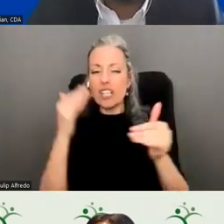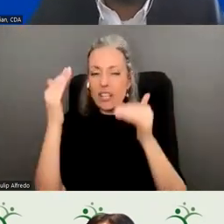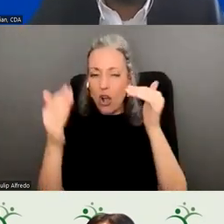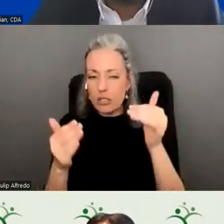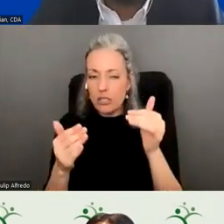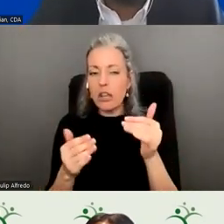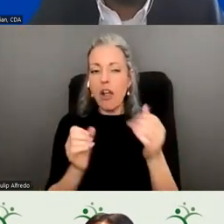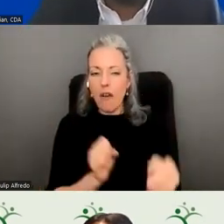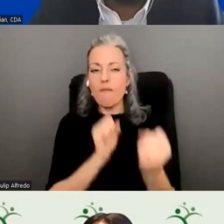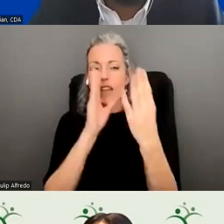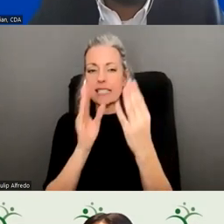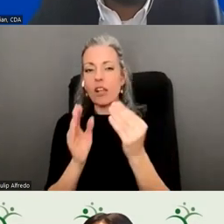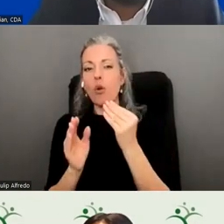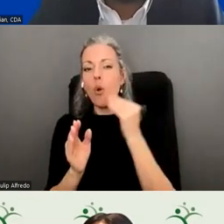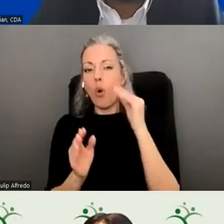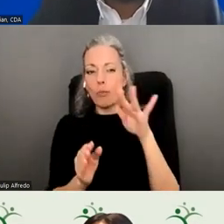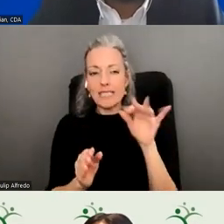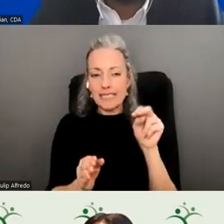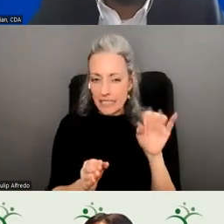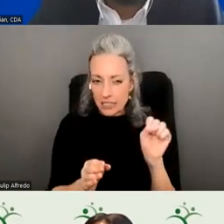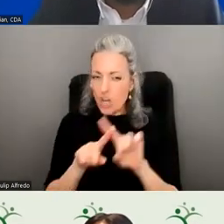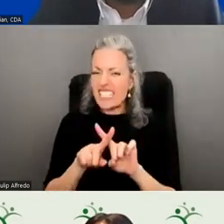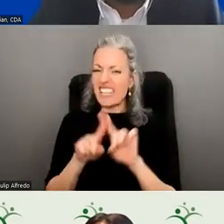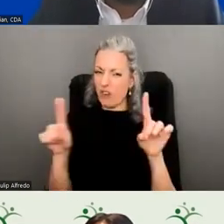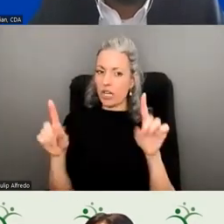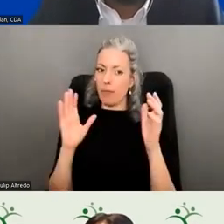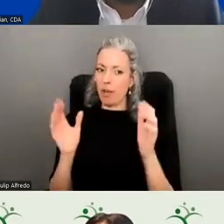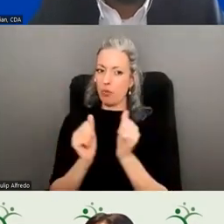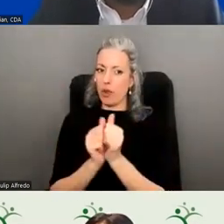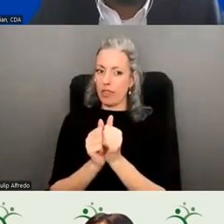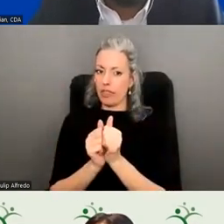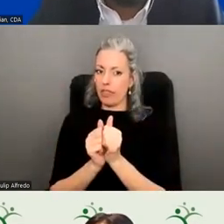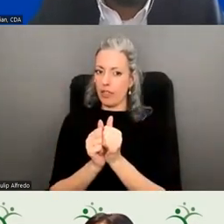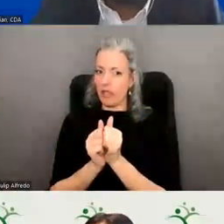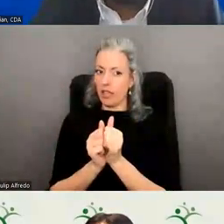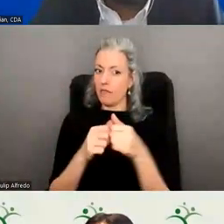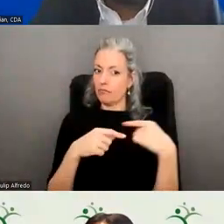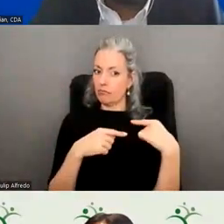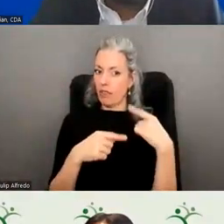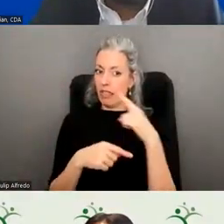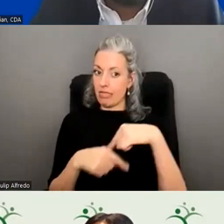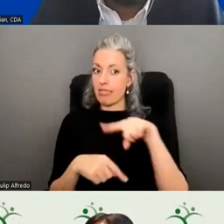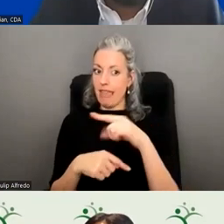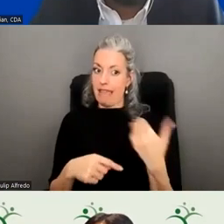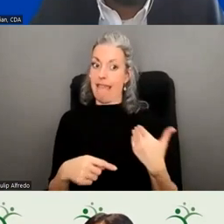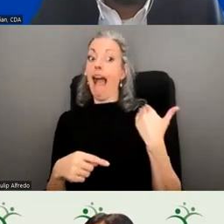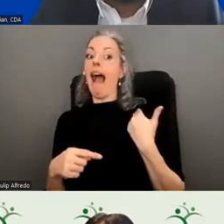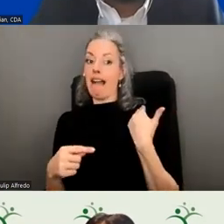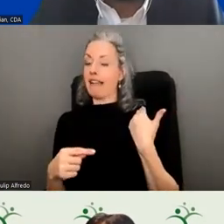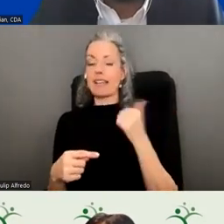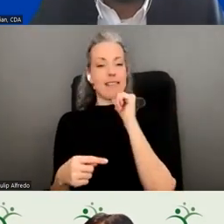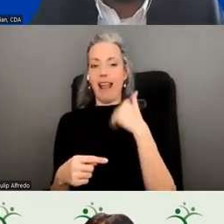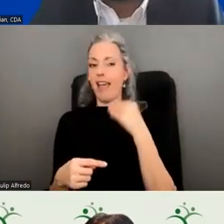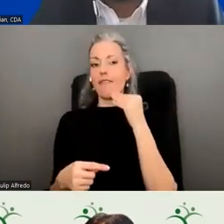experience homelessness are pretty different than those who have been chronically homeless at a younger age.